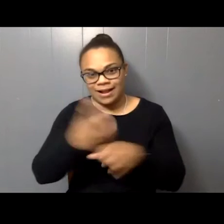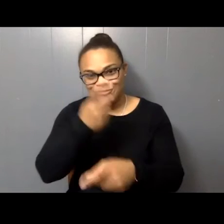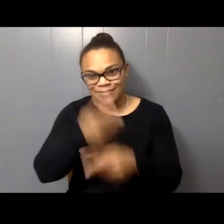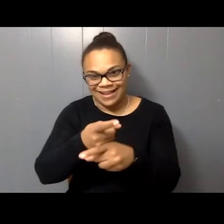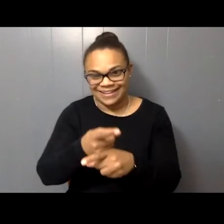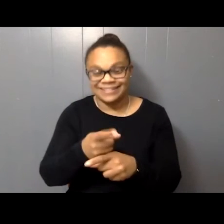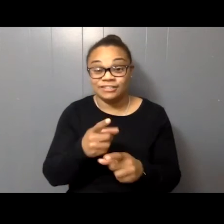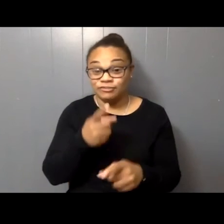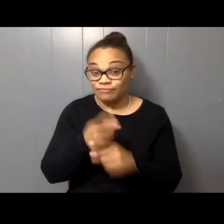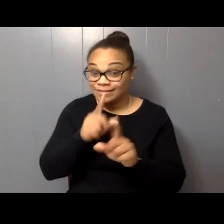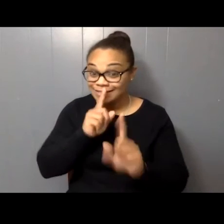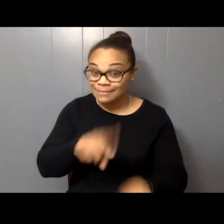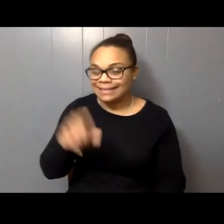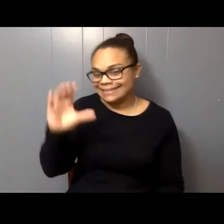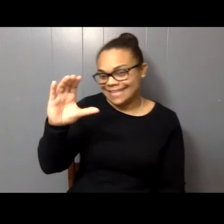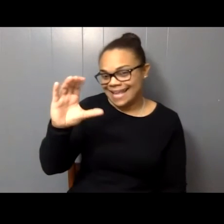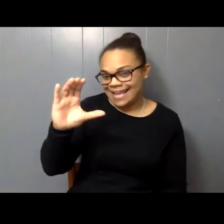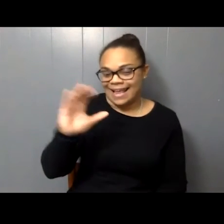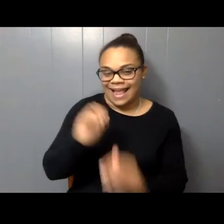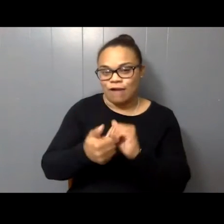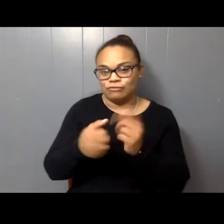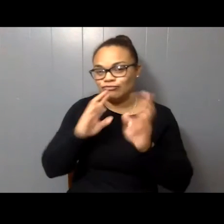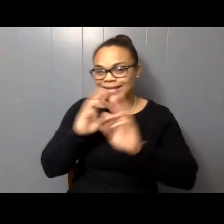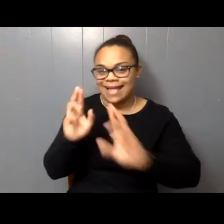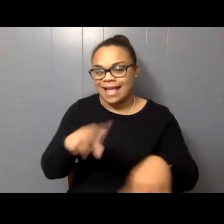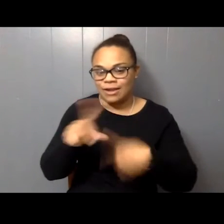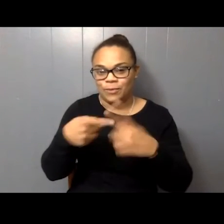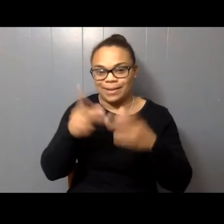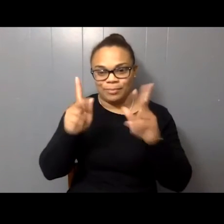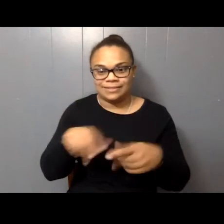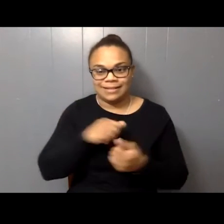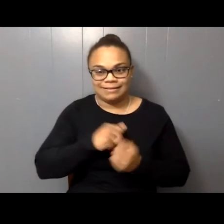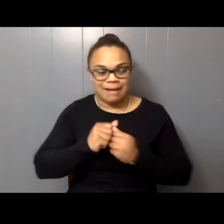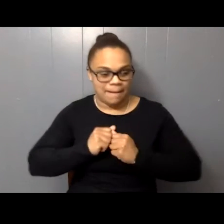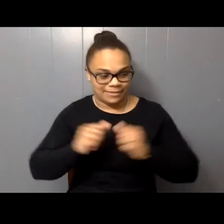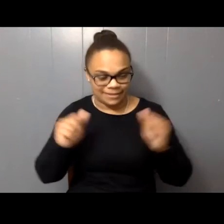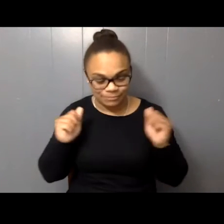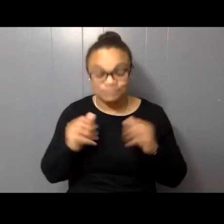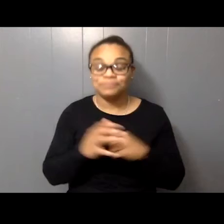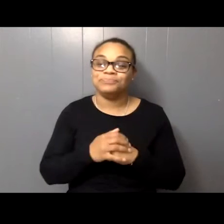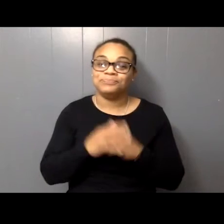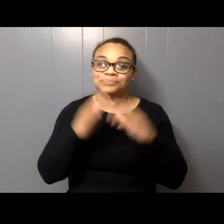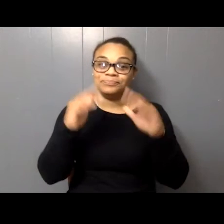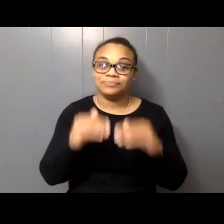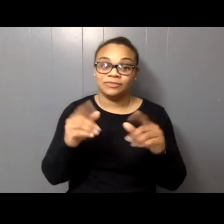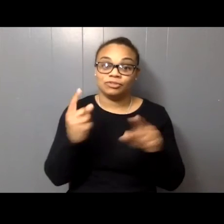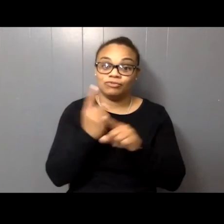to react when someone comes out to you. Absolutely. What is the correct measurements of the 7, 38,